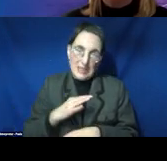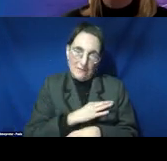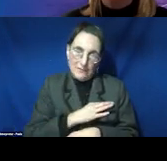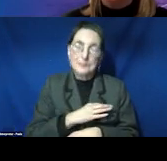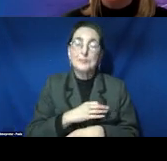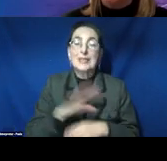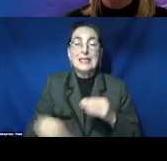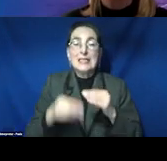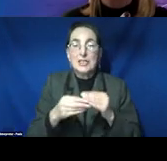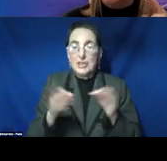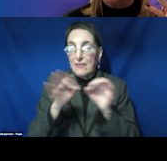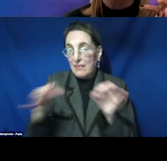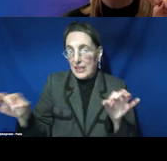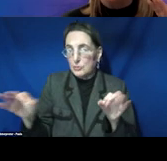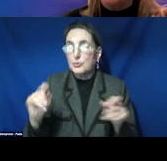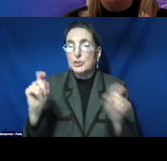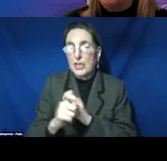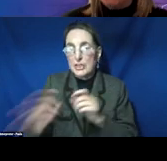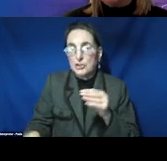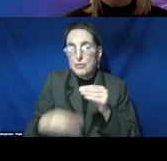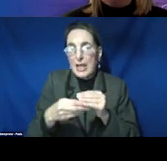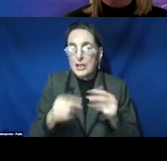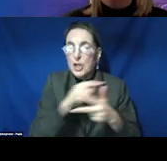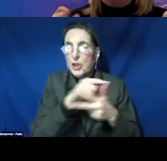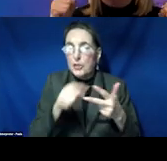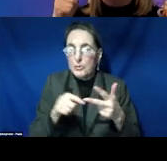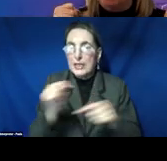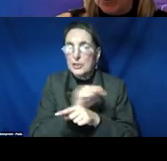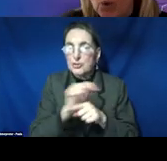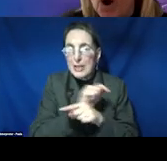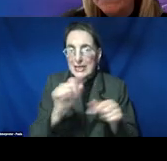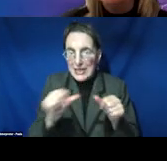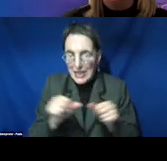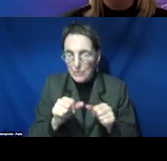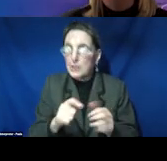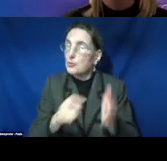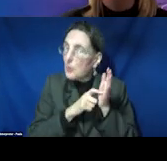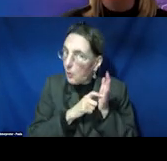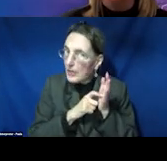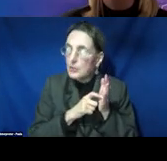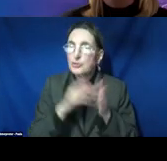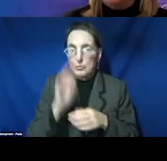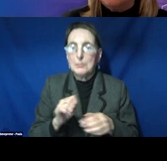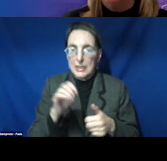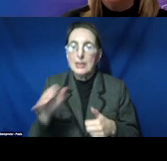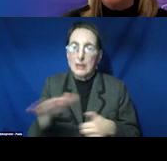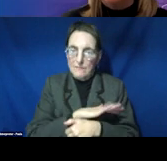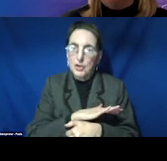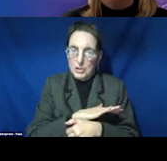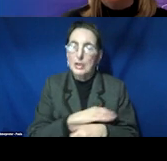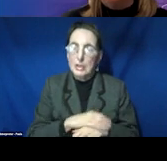the language was changed to add three training areas that would be required to be covered